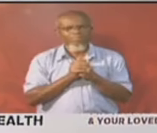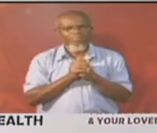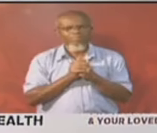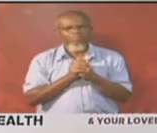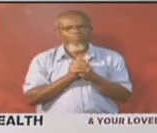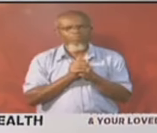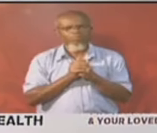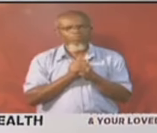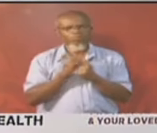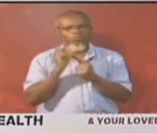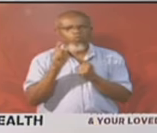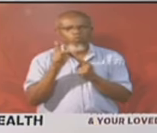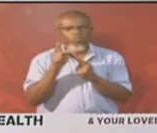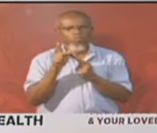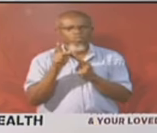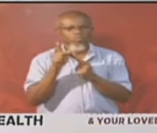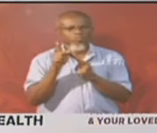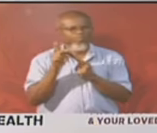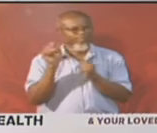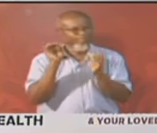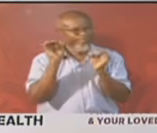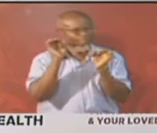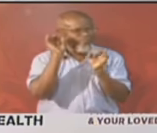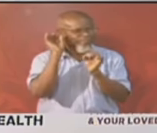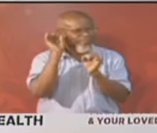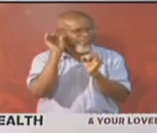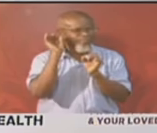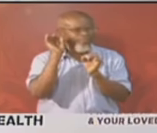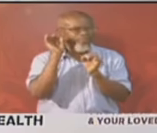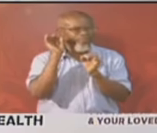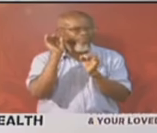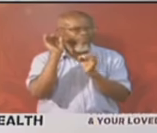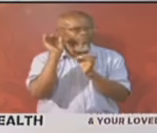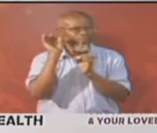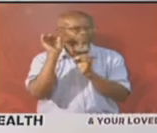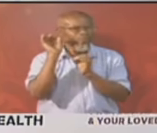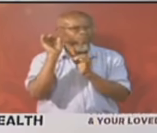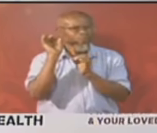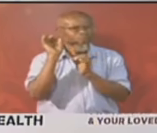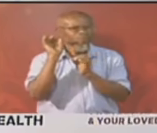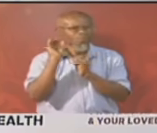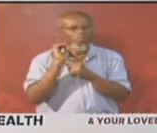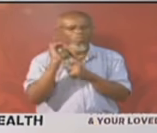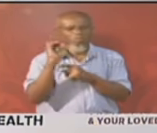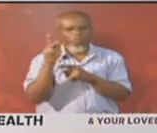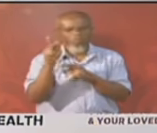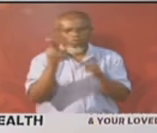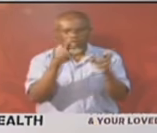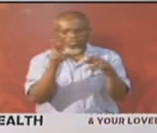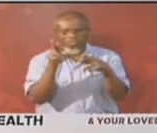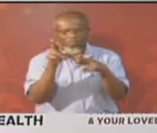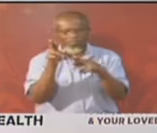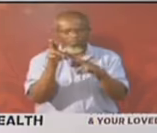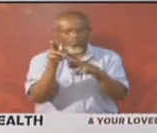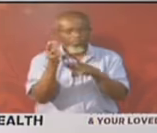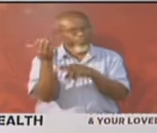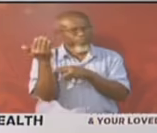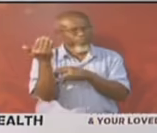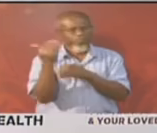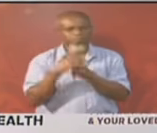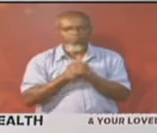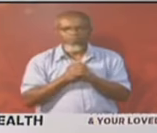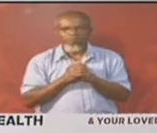Okay, we're not hearing the audio, so we will go to AZ. Okay, we're ready for your questions. Okay,